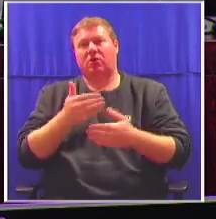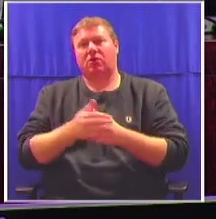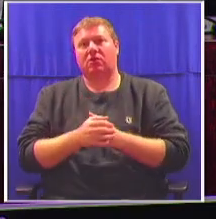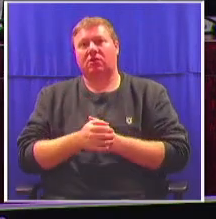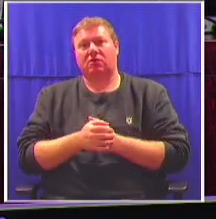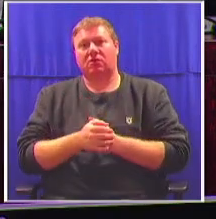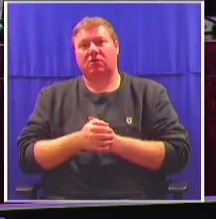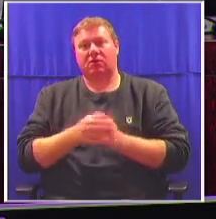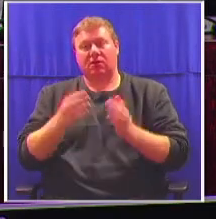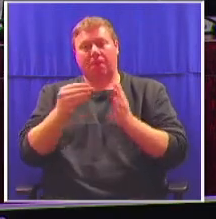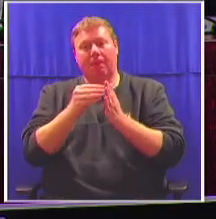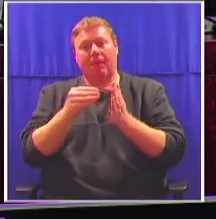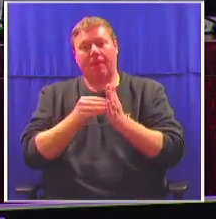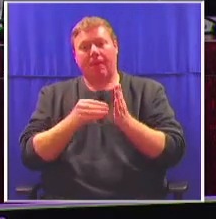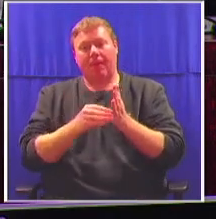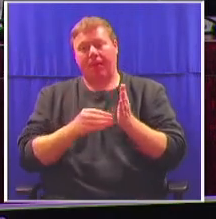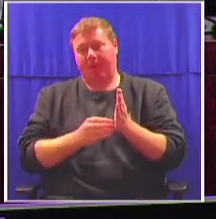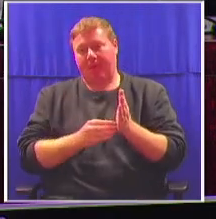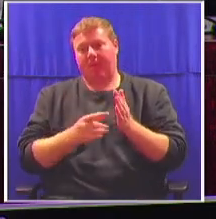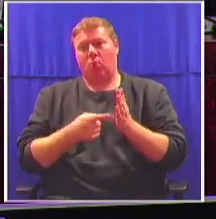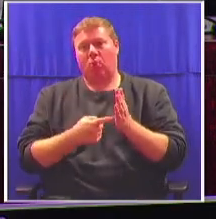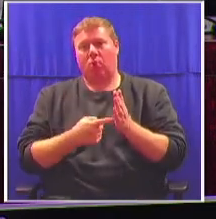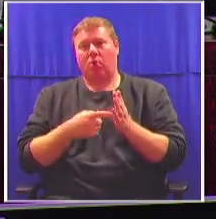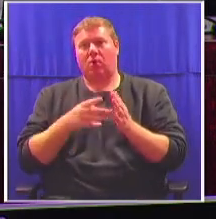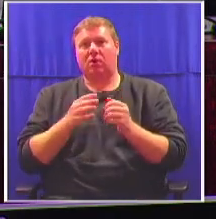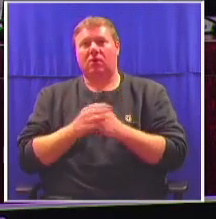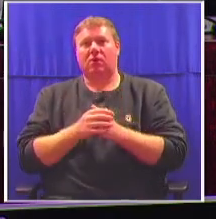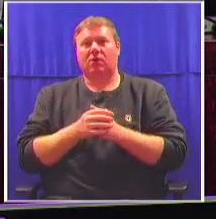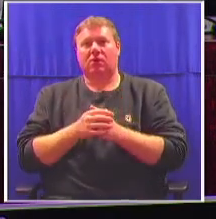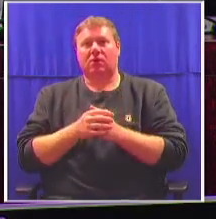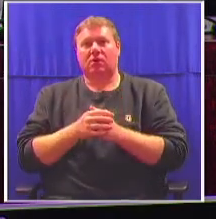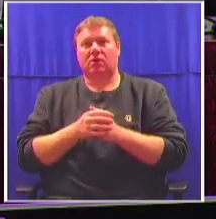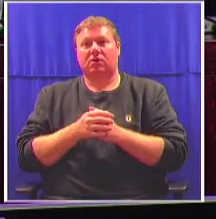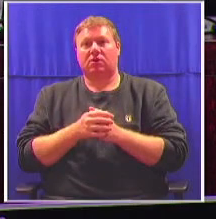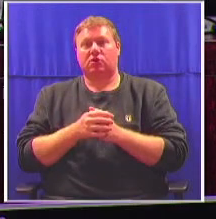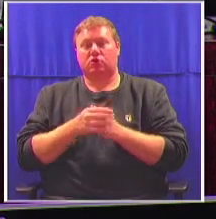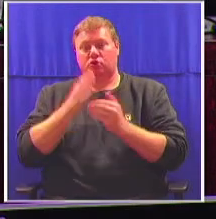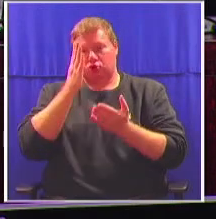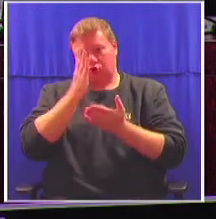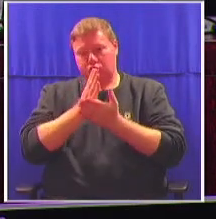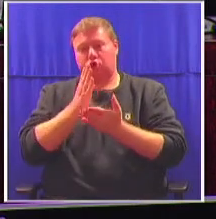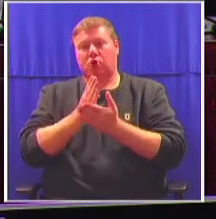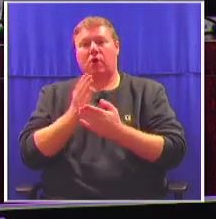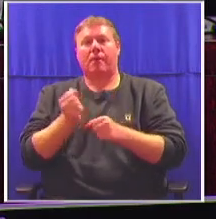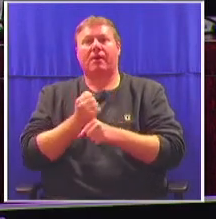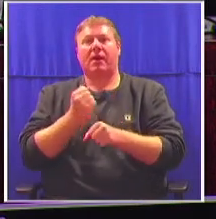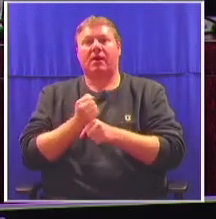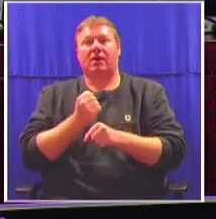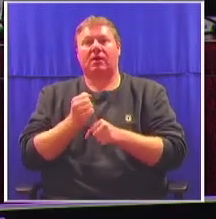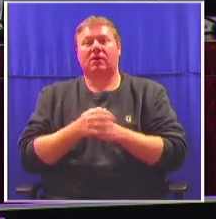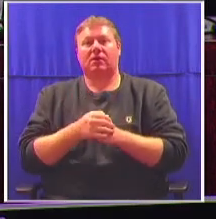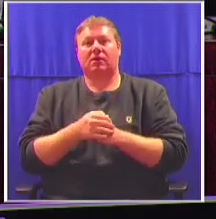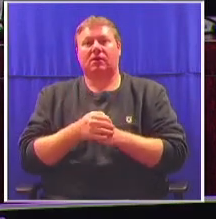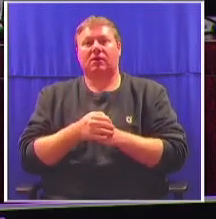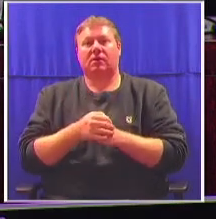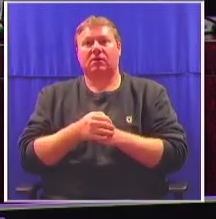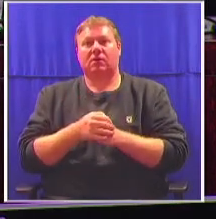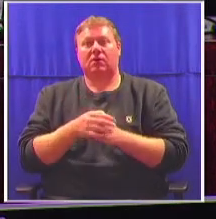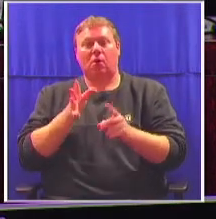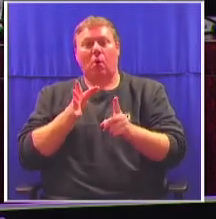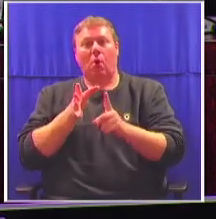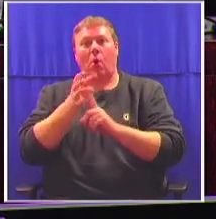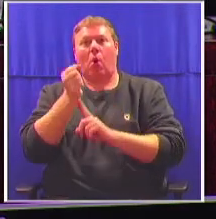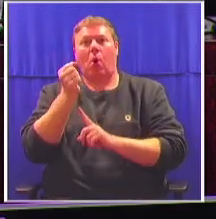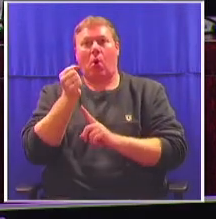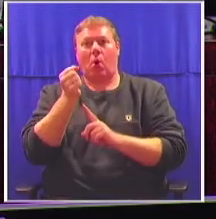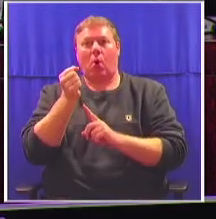is implemented, we are determined to ensure that it both fulfills the goal